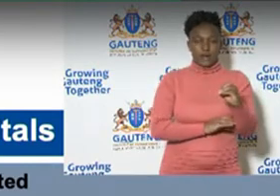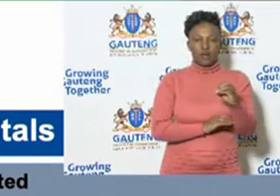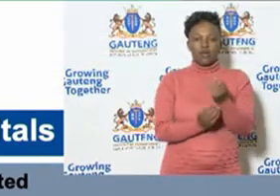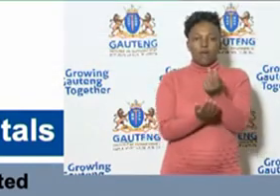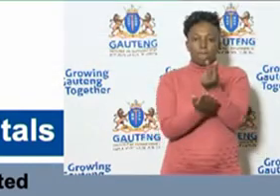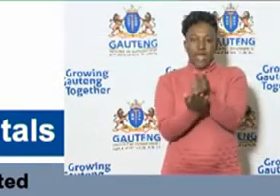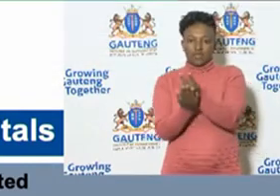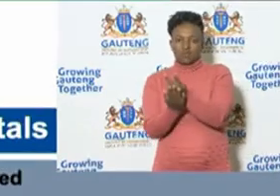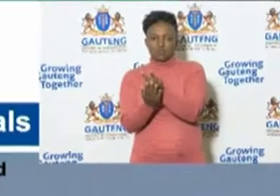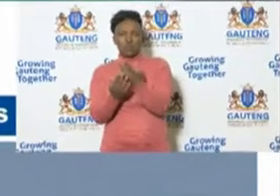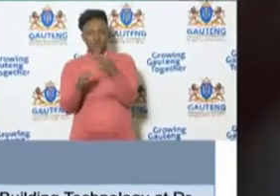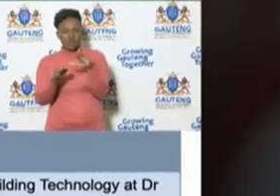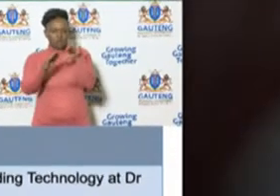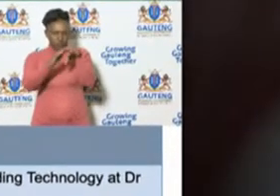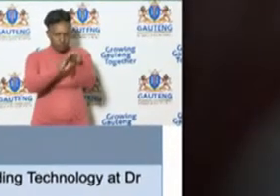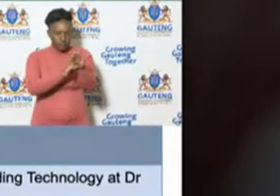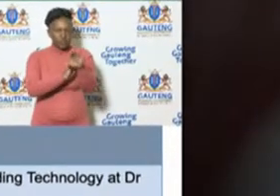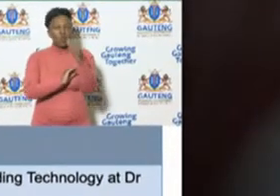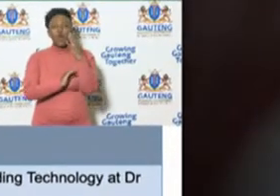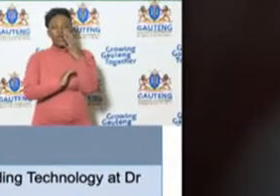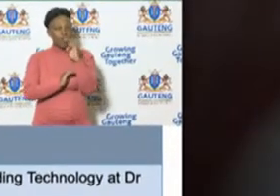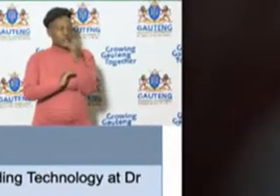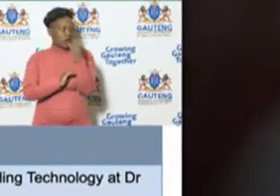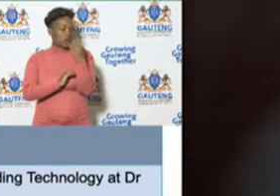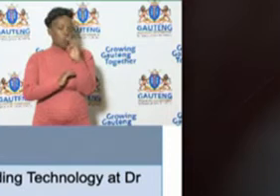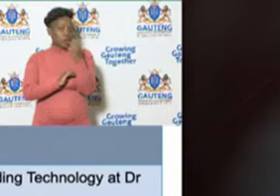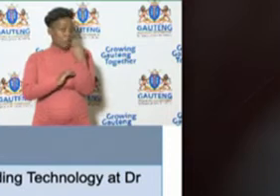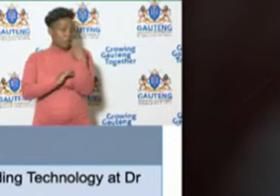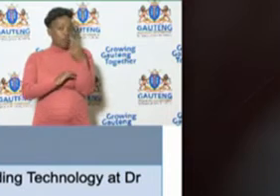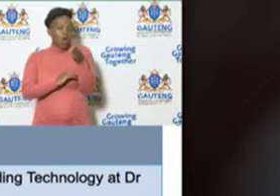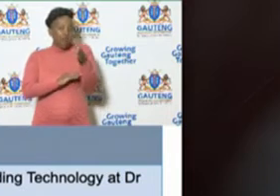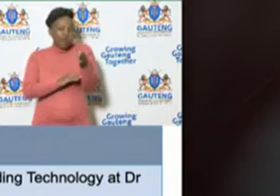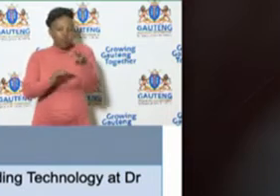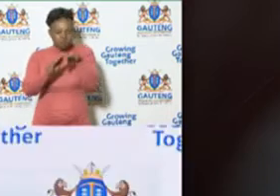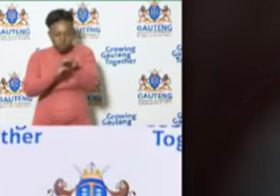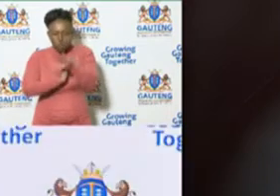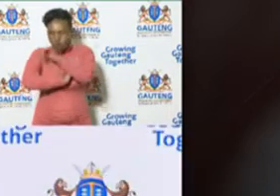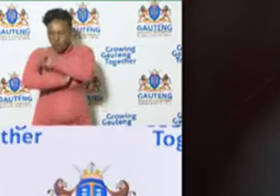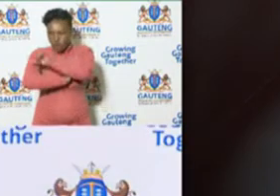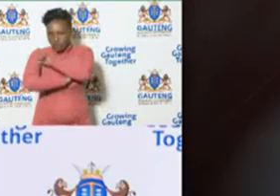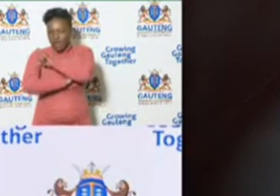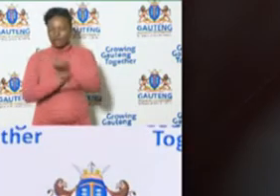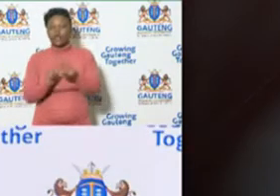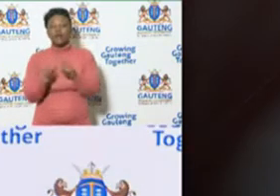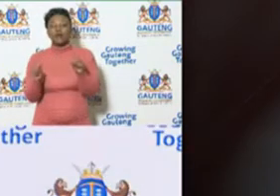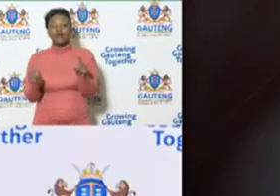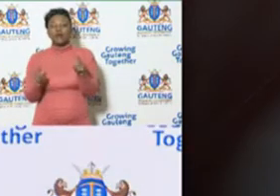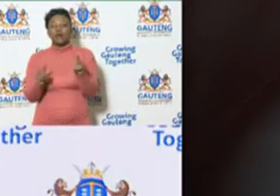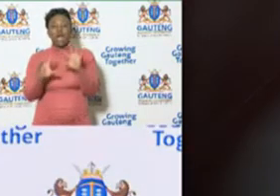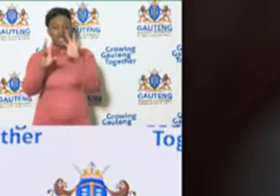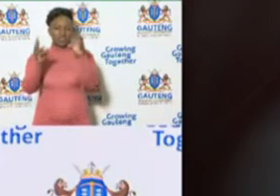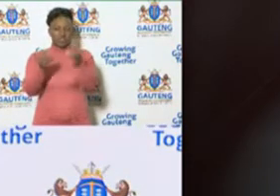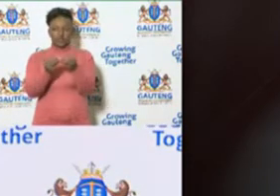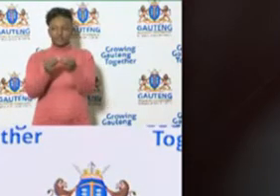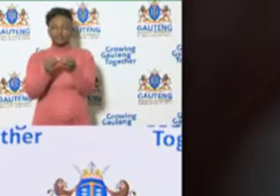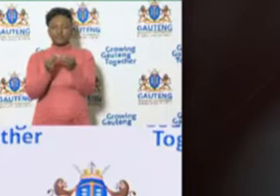We took you there on Wednesday. But the design of everything there, the number